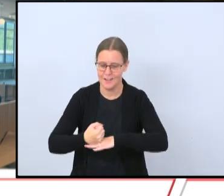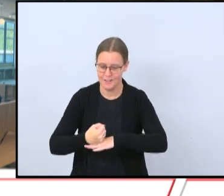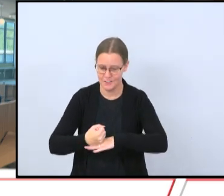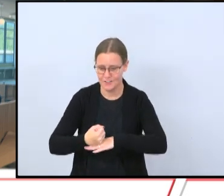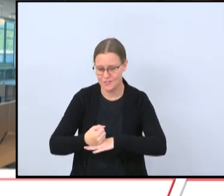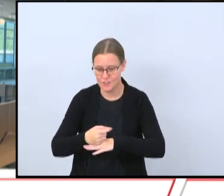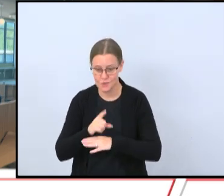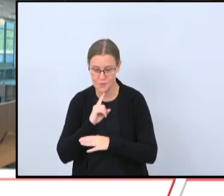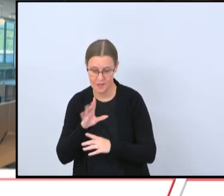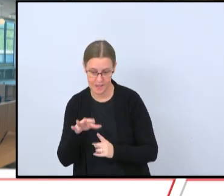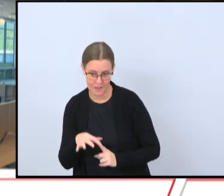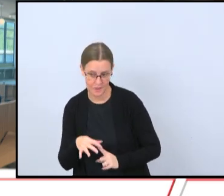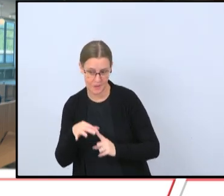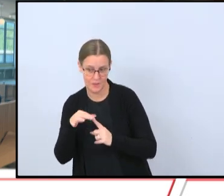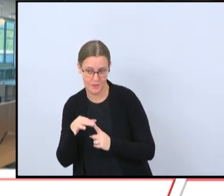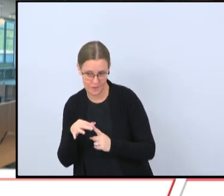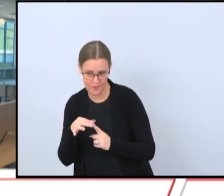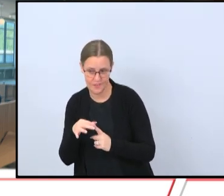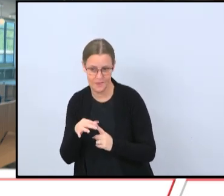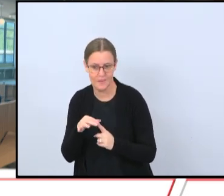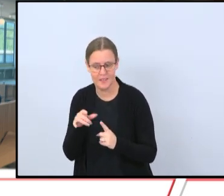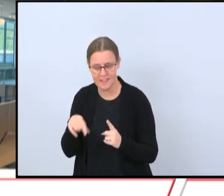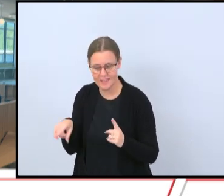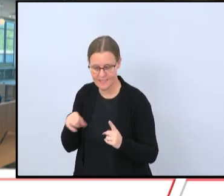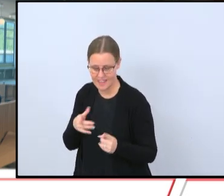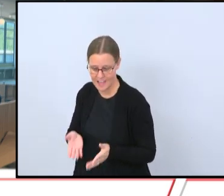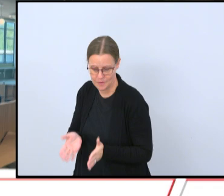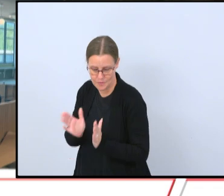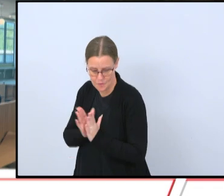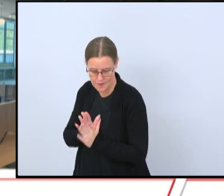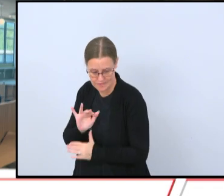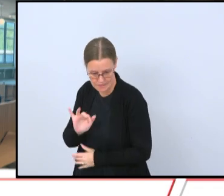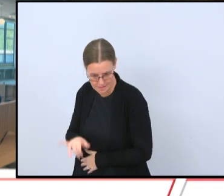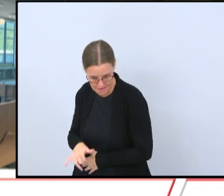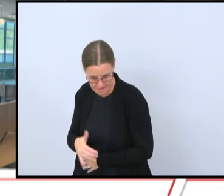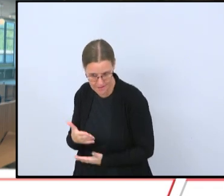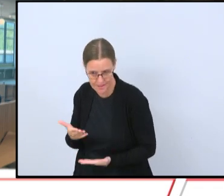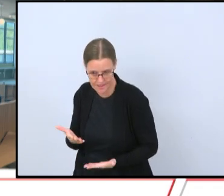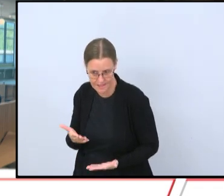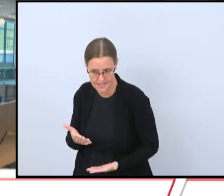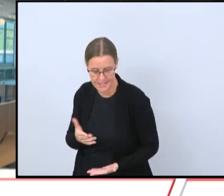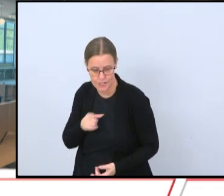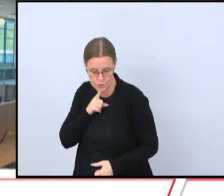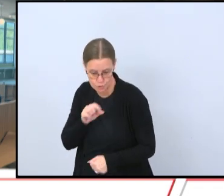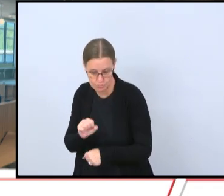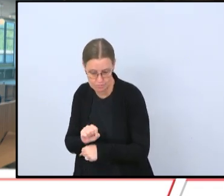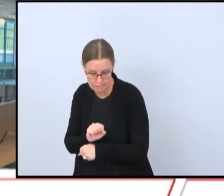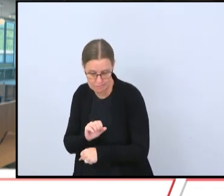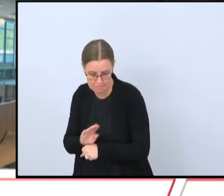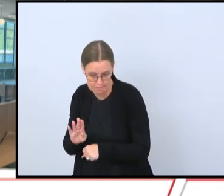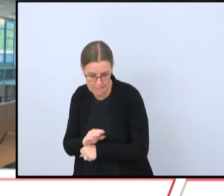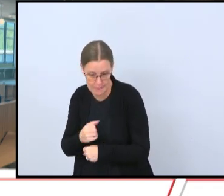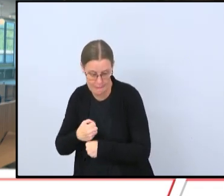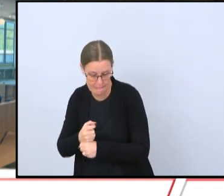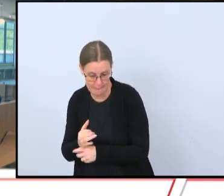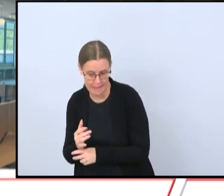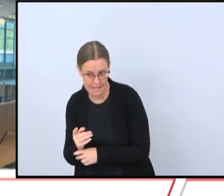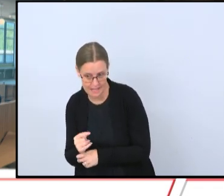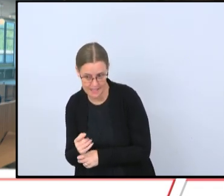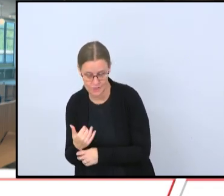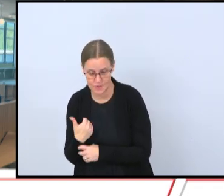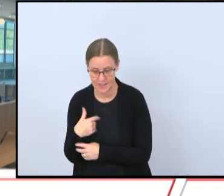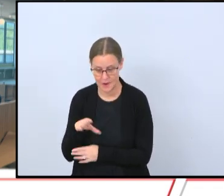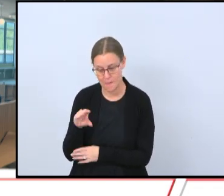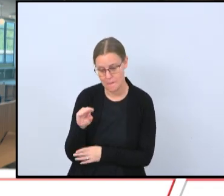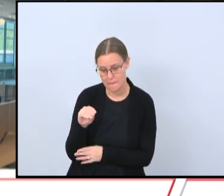very unique element to Kendrick. That was a request by the campus that we were able to actualize here, a space for the students to come in and do little